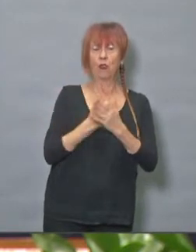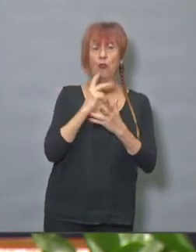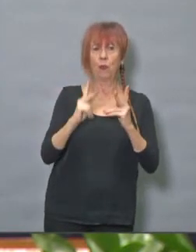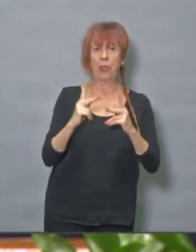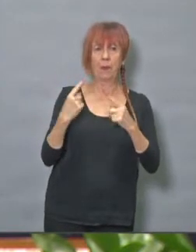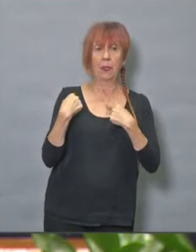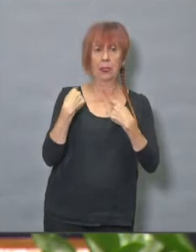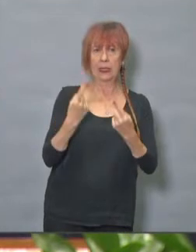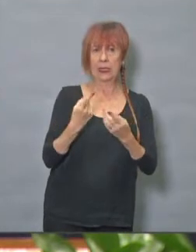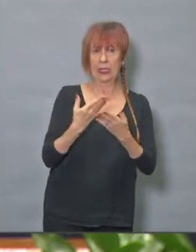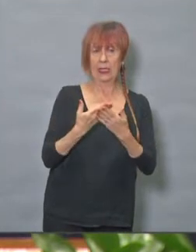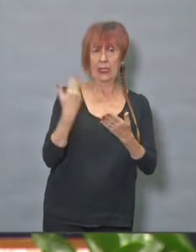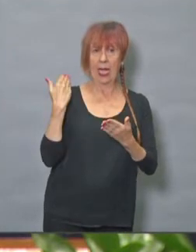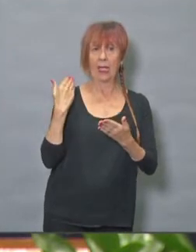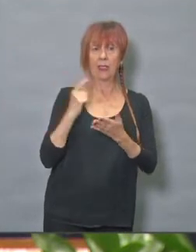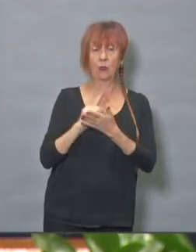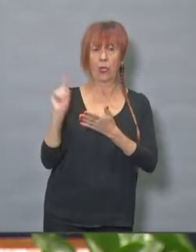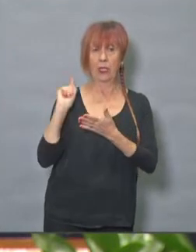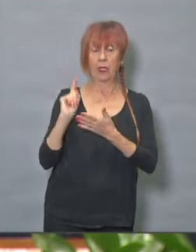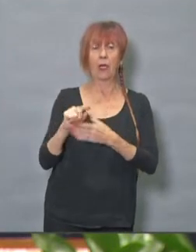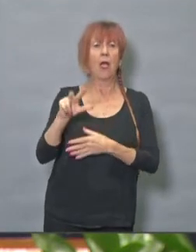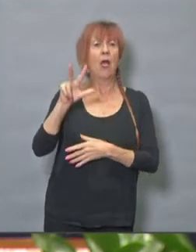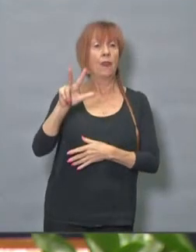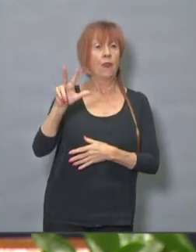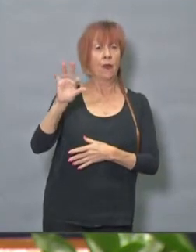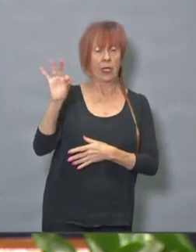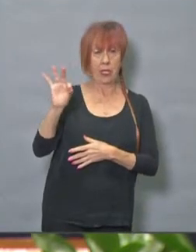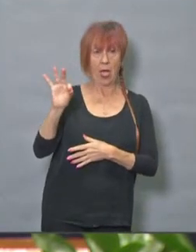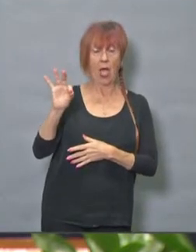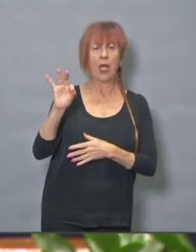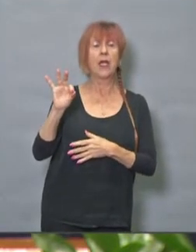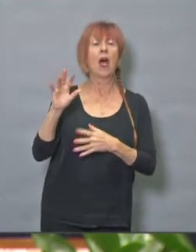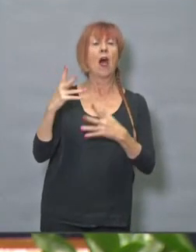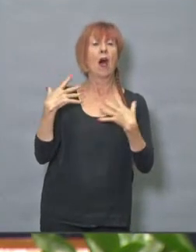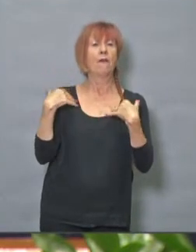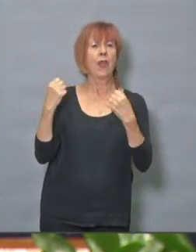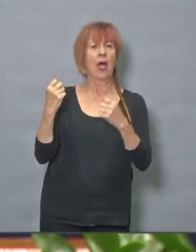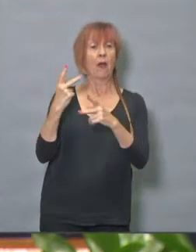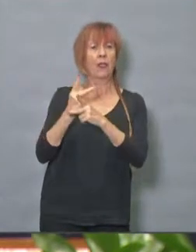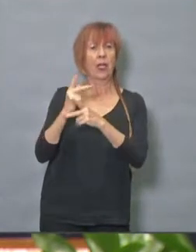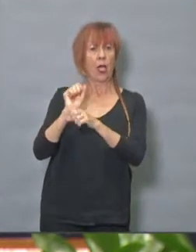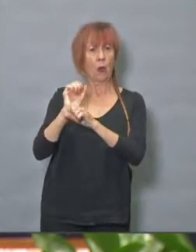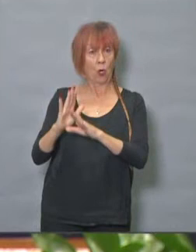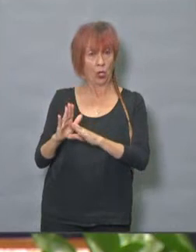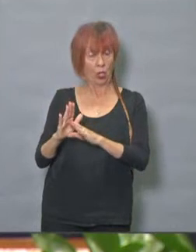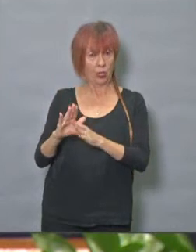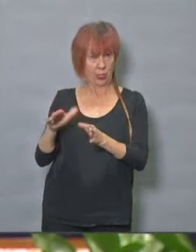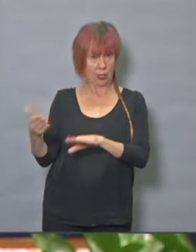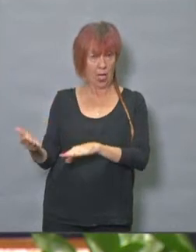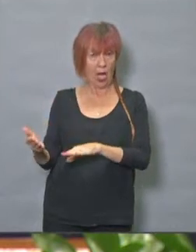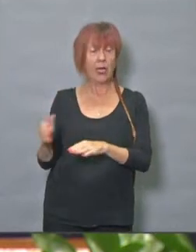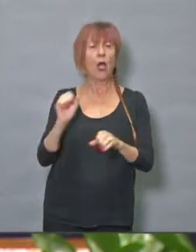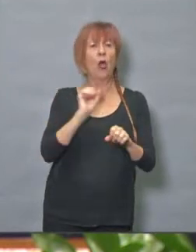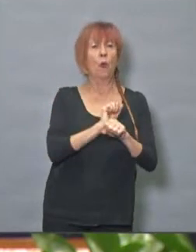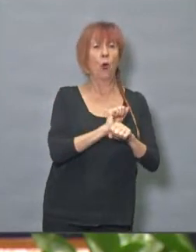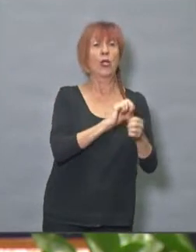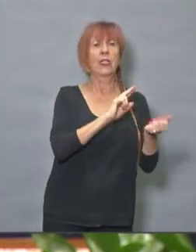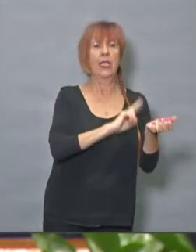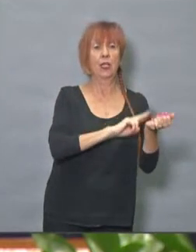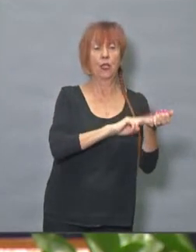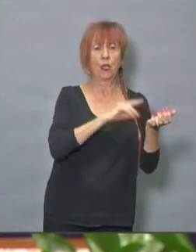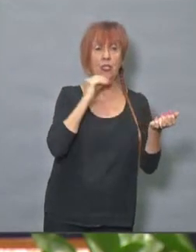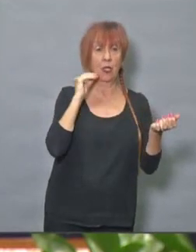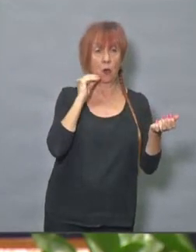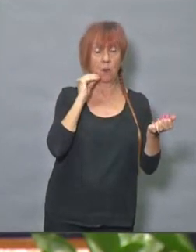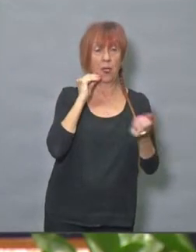report last week. 39 of the healthcare workers who died worked in skilled nursing or assisted living facilities.